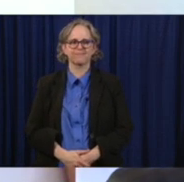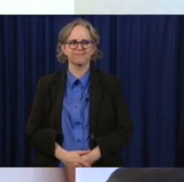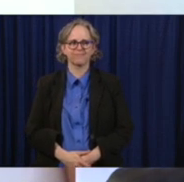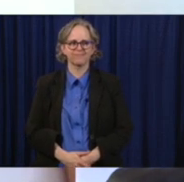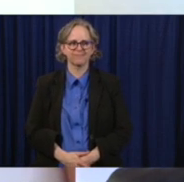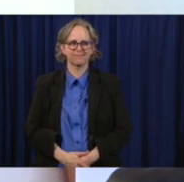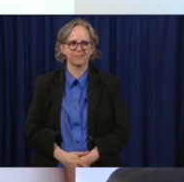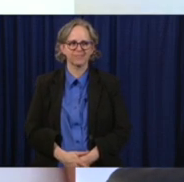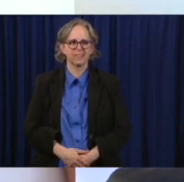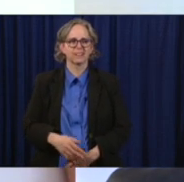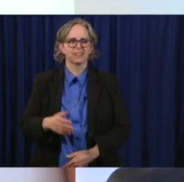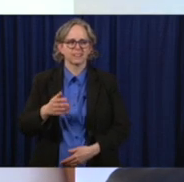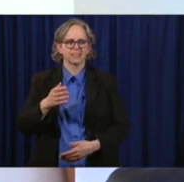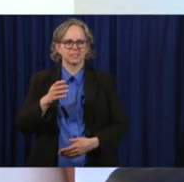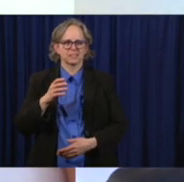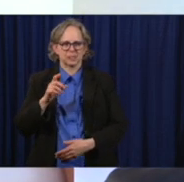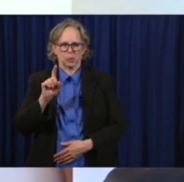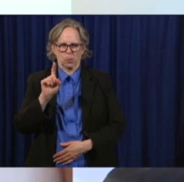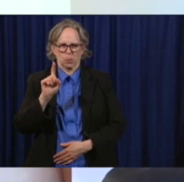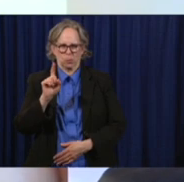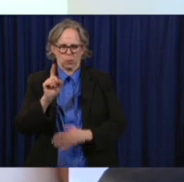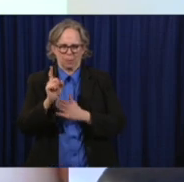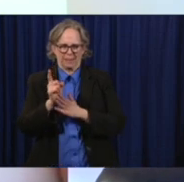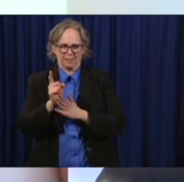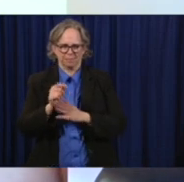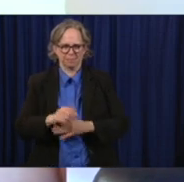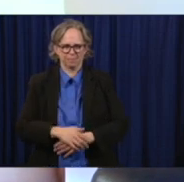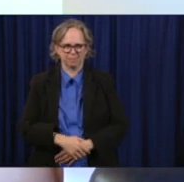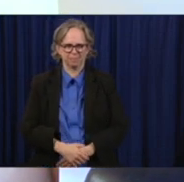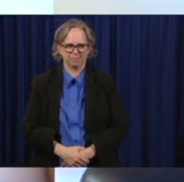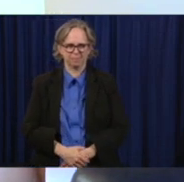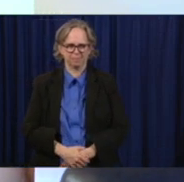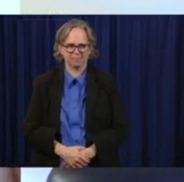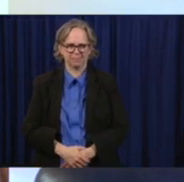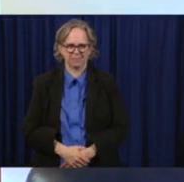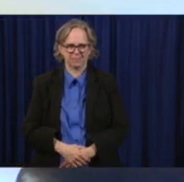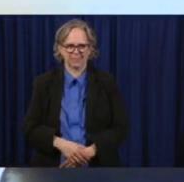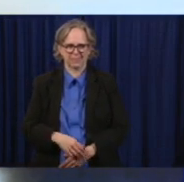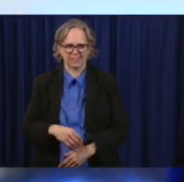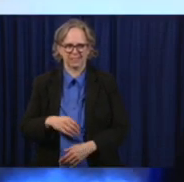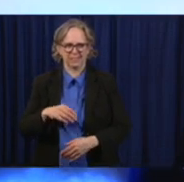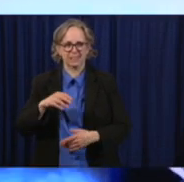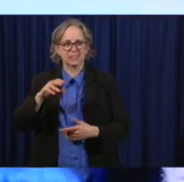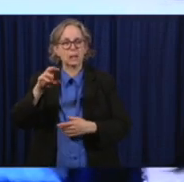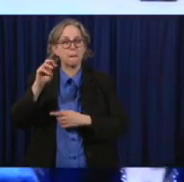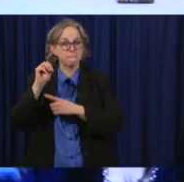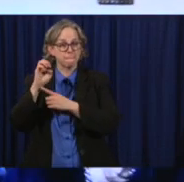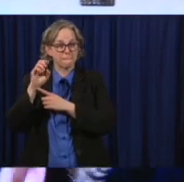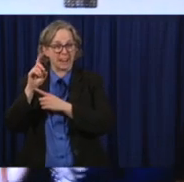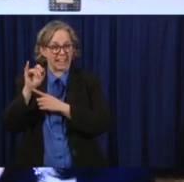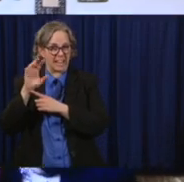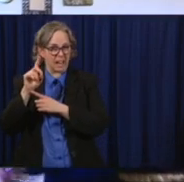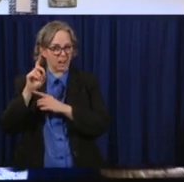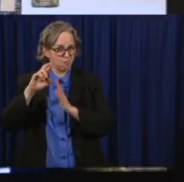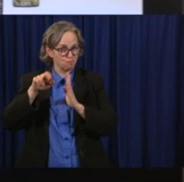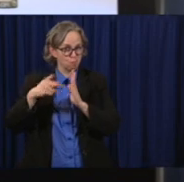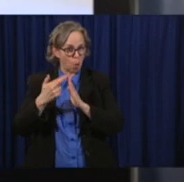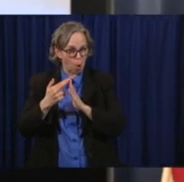Okay, we're going to, if you could hold, that was the first question, the Medicaid rolls, and what was the second question?